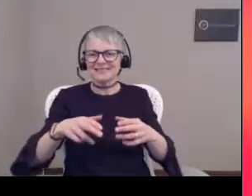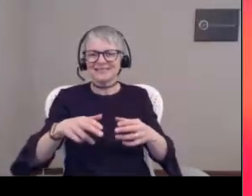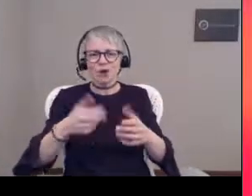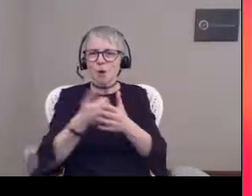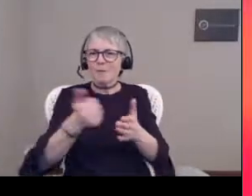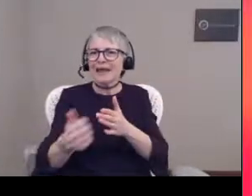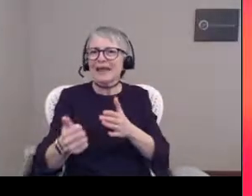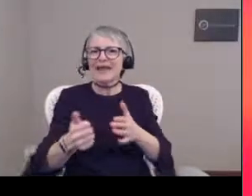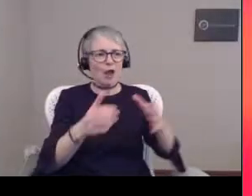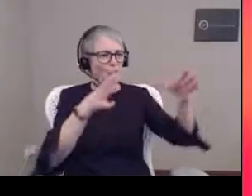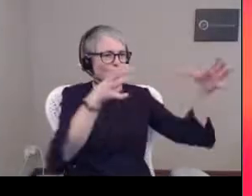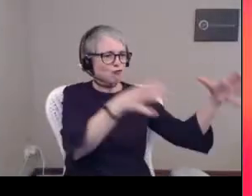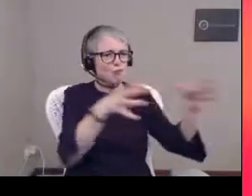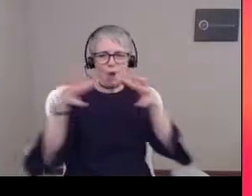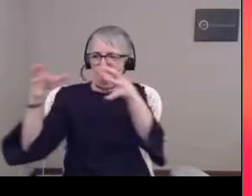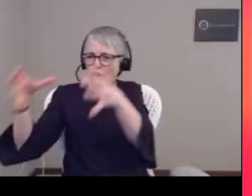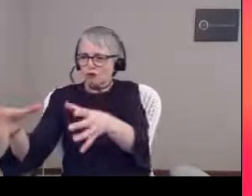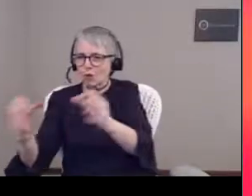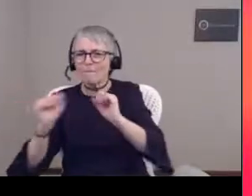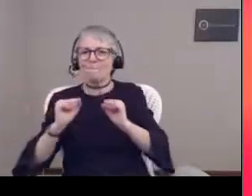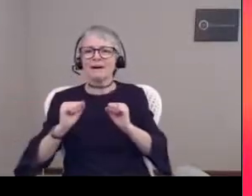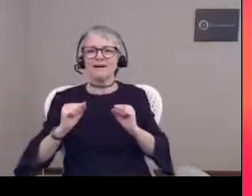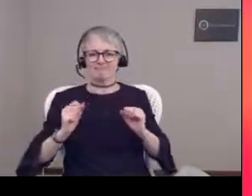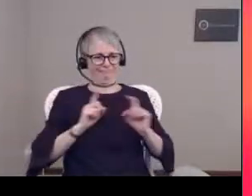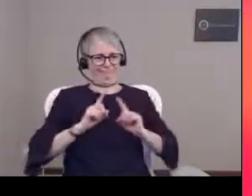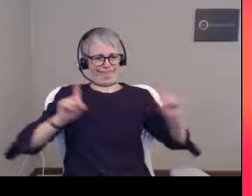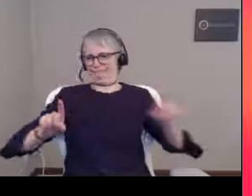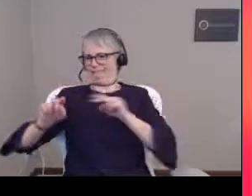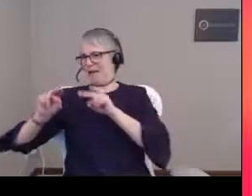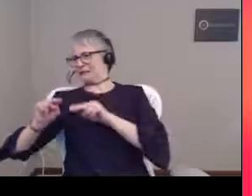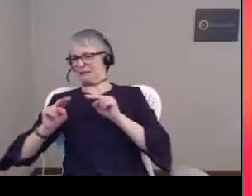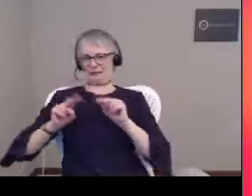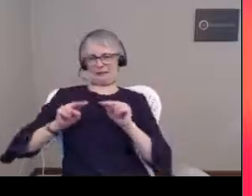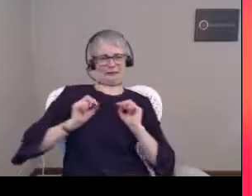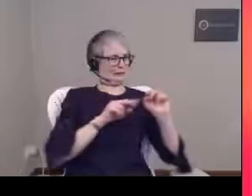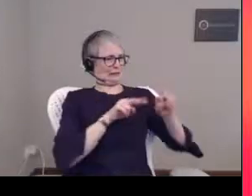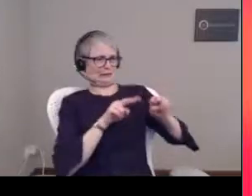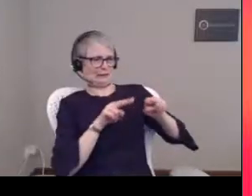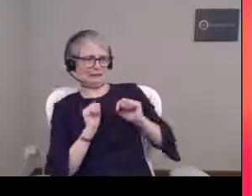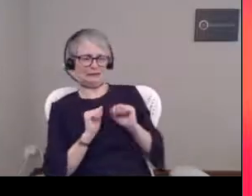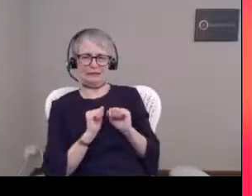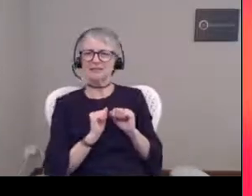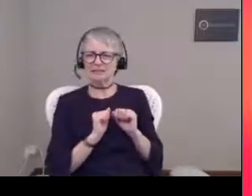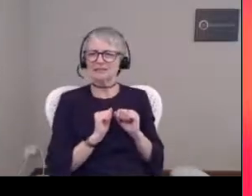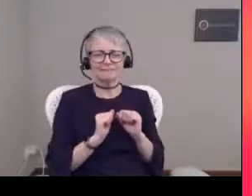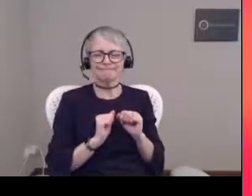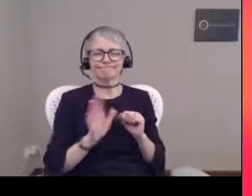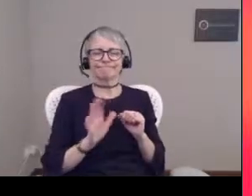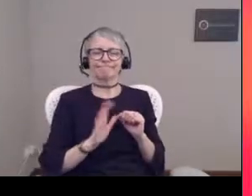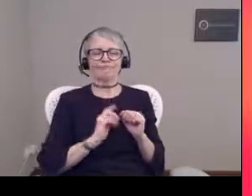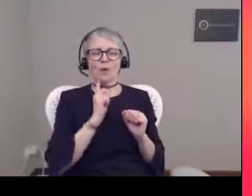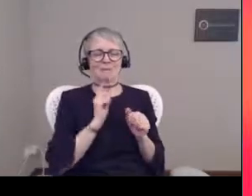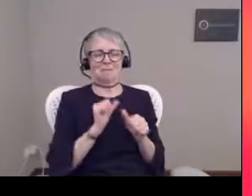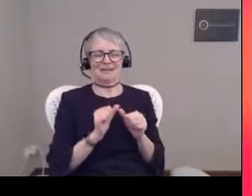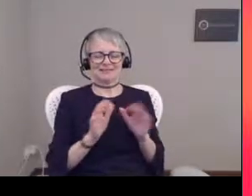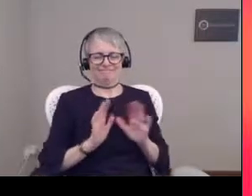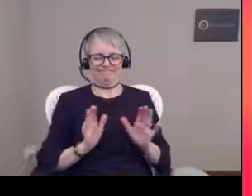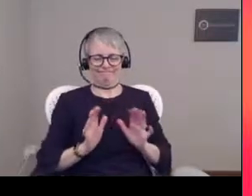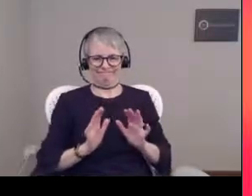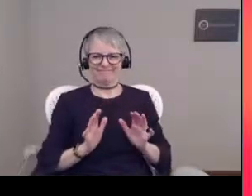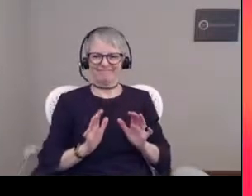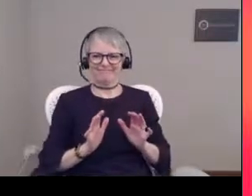and we invigilate as they do the test, virtually through a Google form. But we thought if I could just put on, because they had an